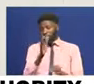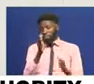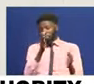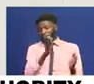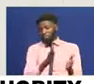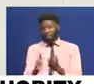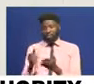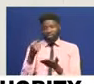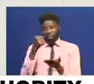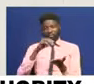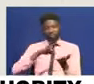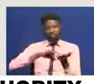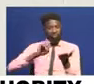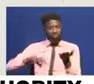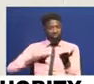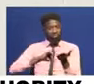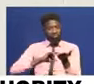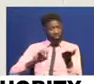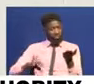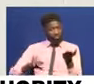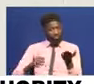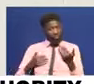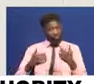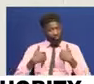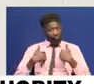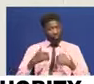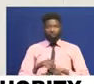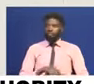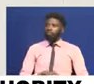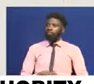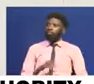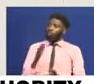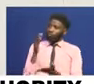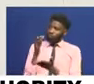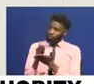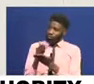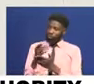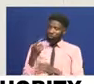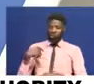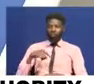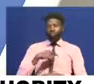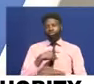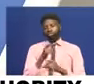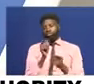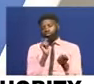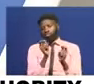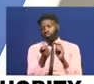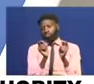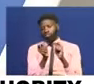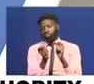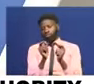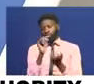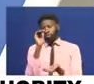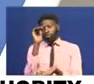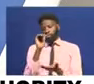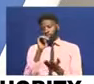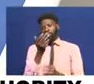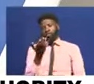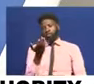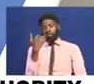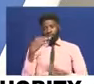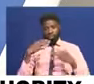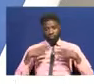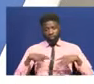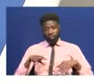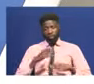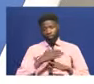that you can live within a certain mean? The truth is, we are reworking that benefits package. We are reworking it. All right? We